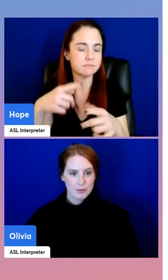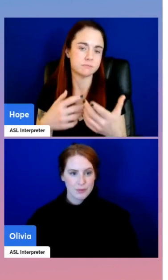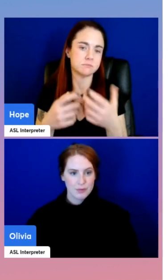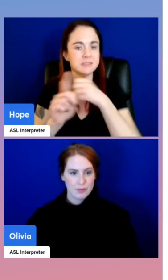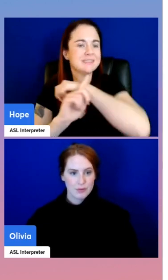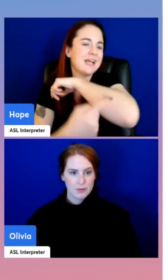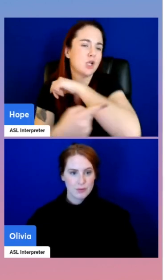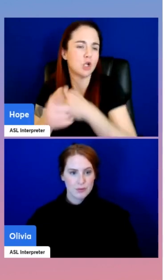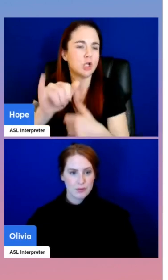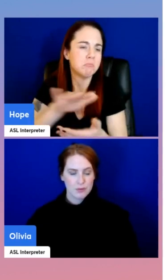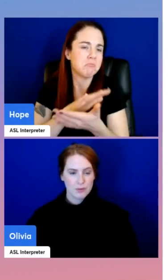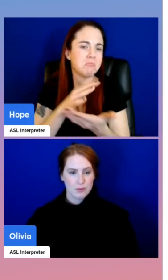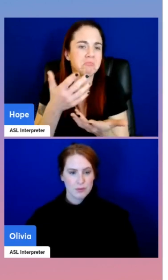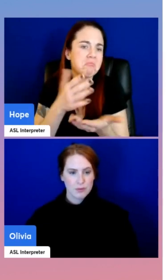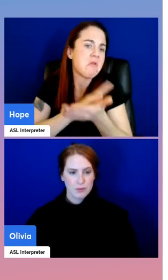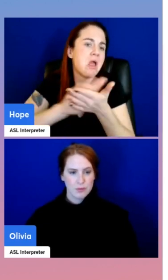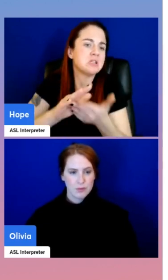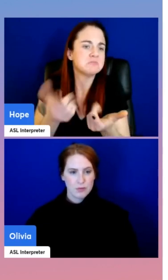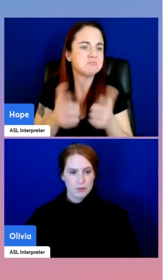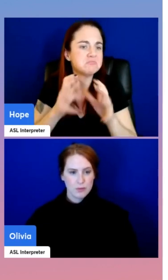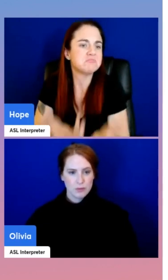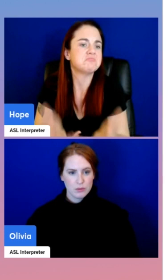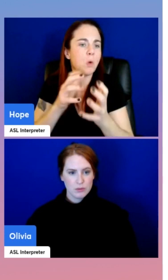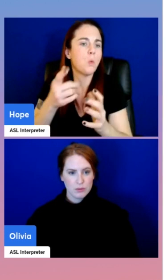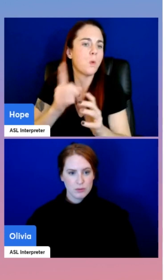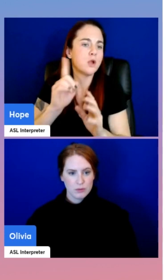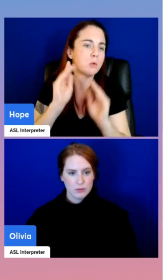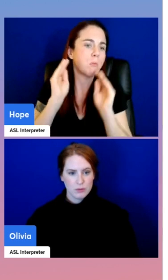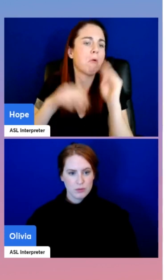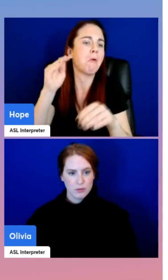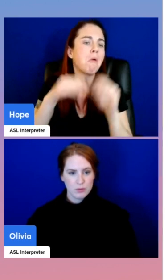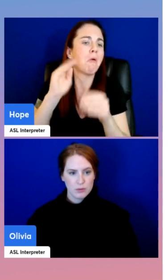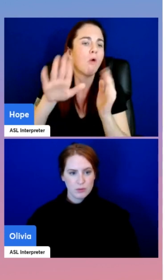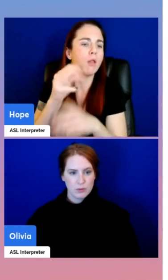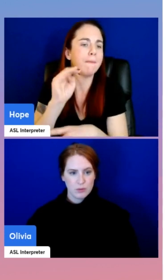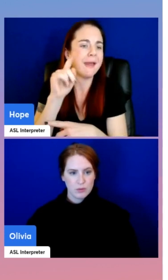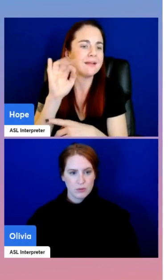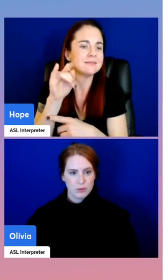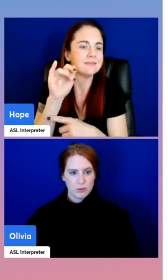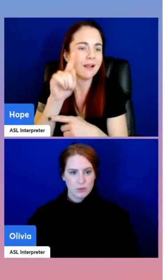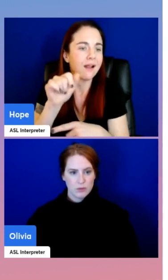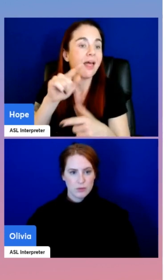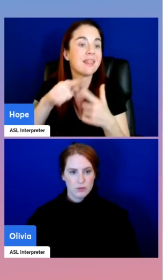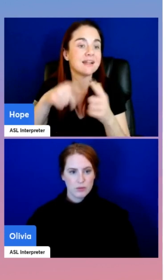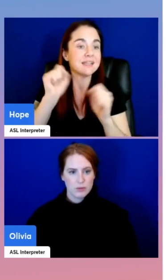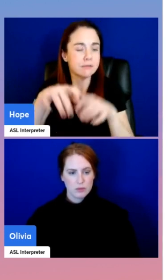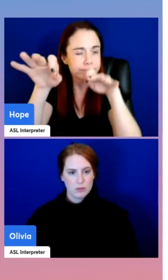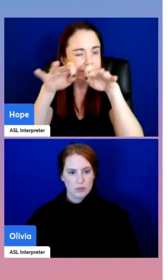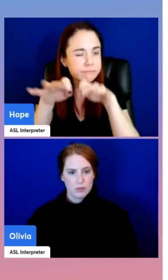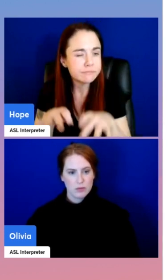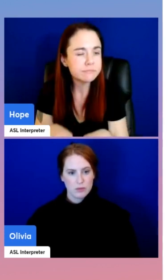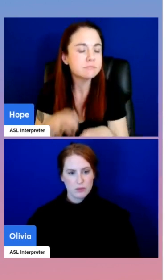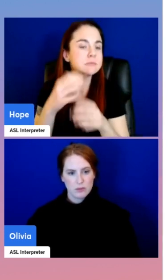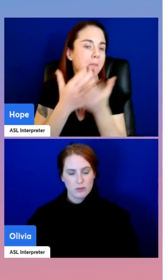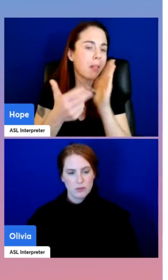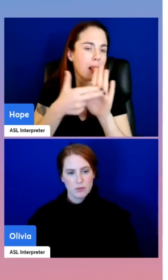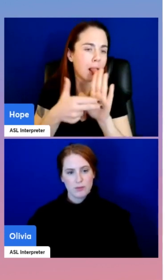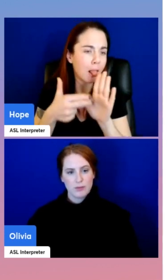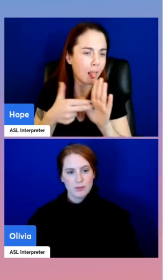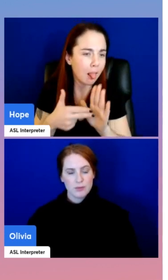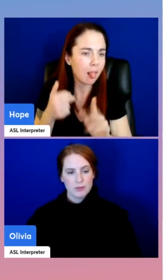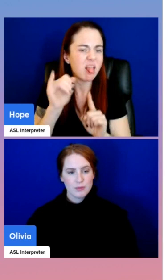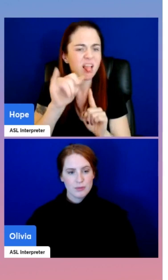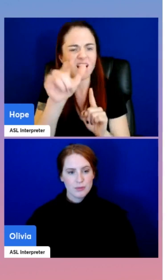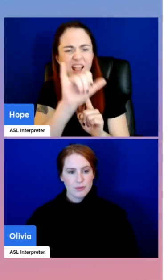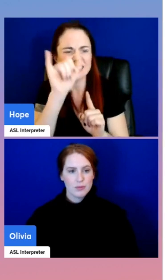an OS container where you put all of your OS metadata. You can provide it with a description, with some labels, which are